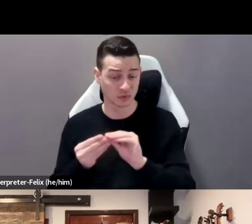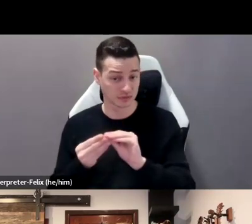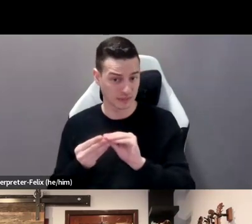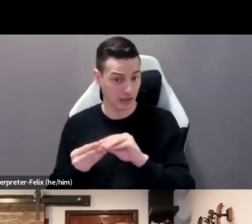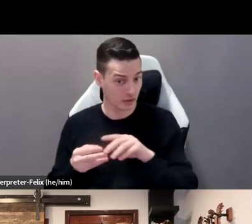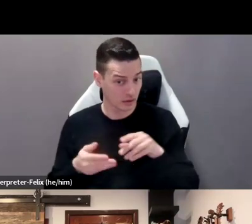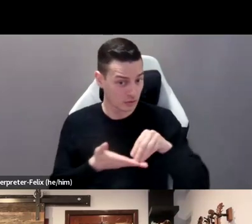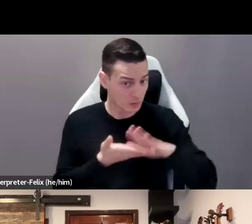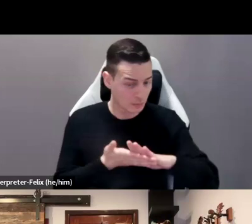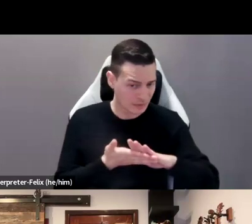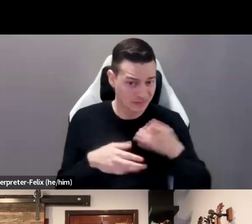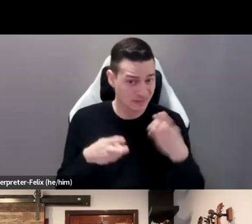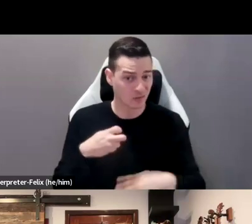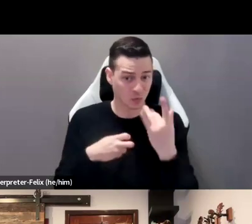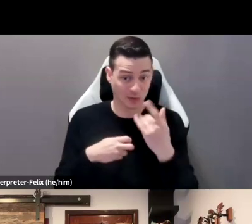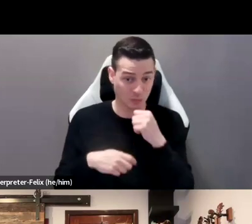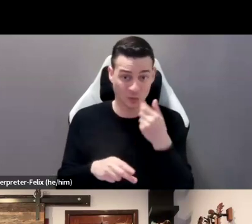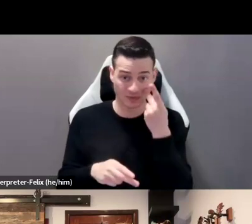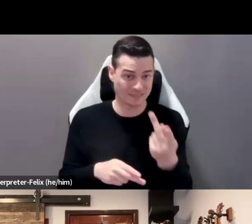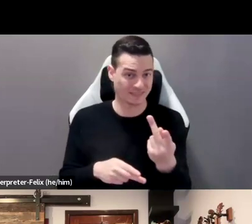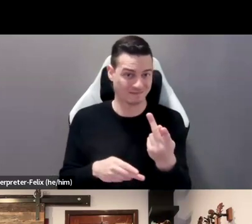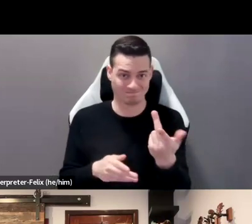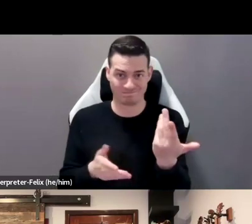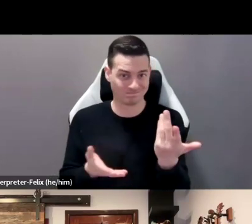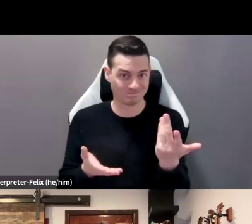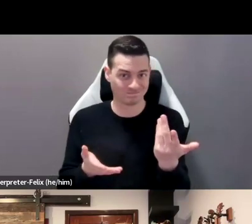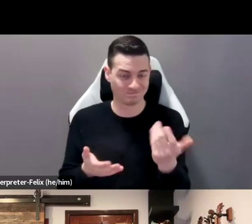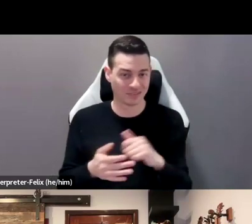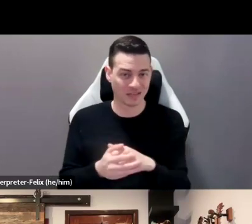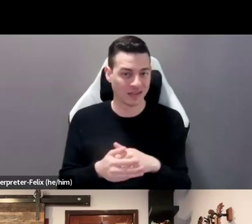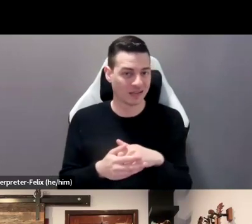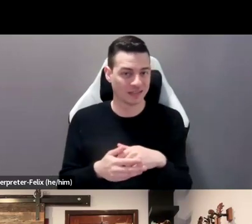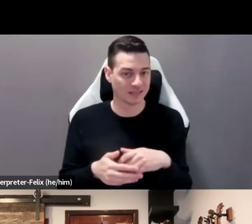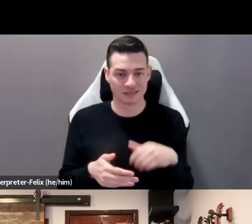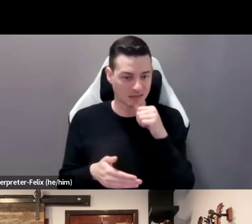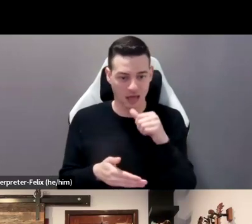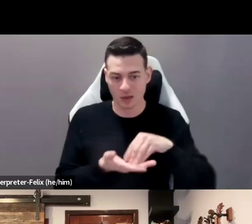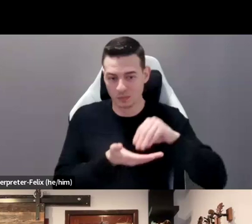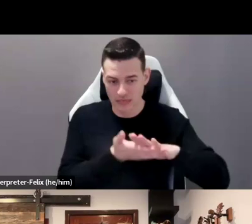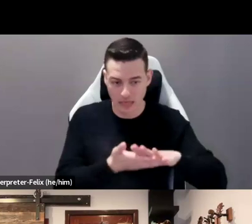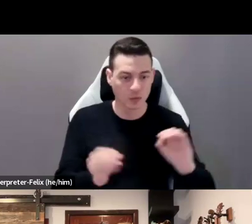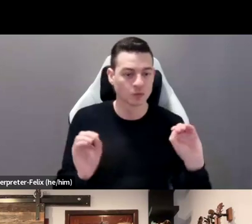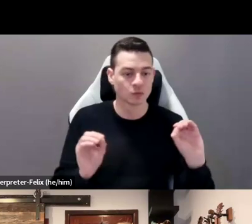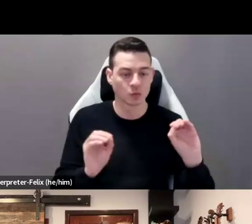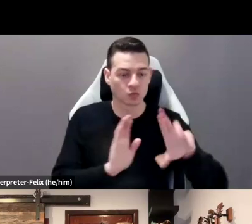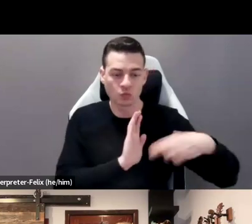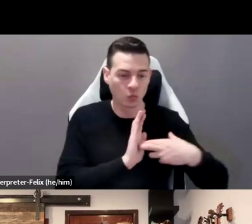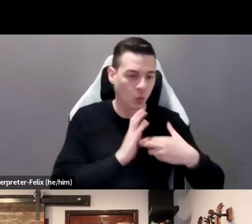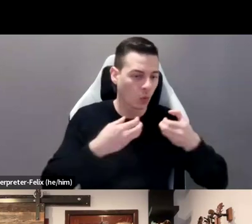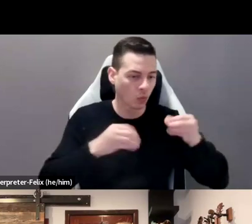them because it doesn't look like something that gets left for the next person that's built. There's not an office or a job around